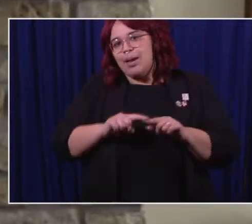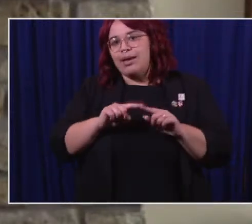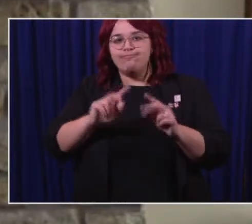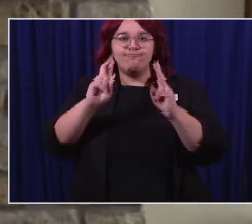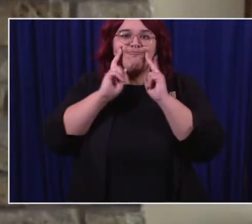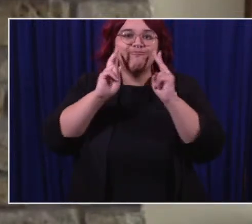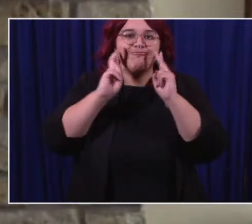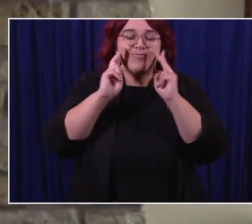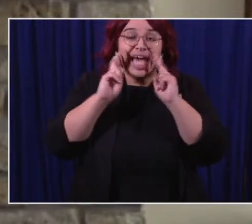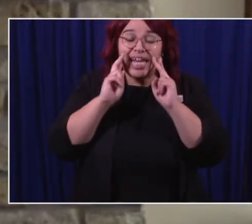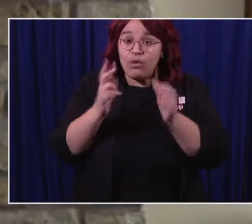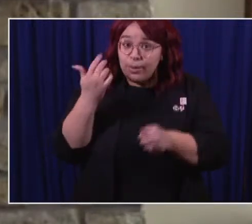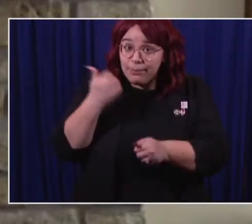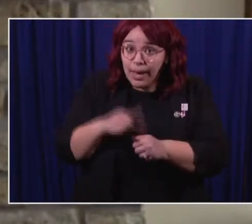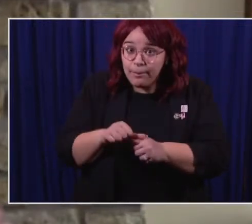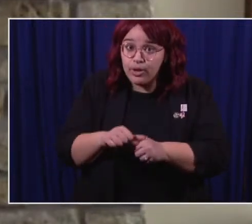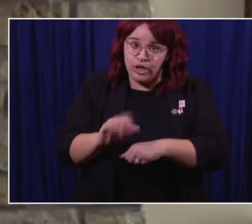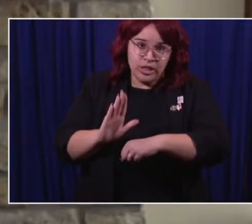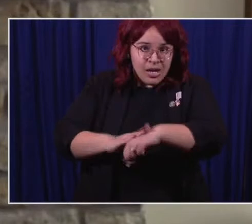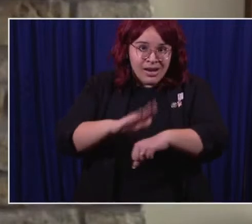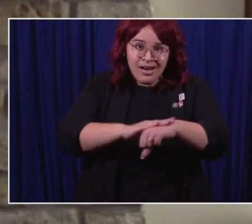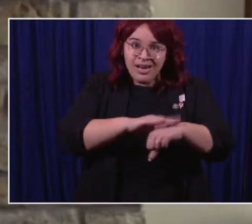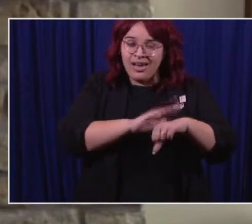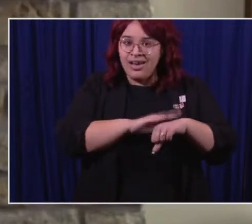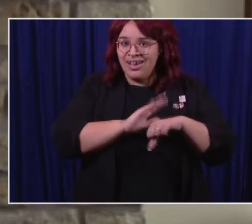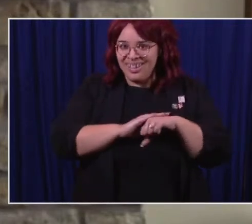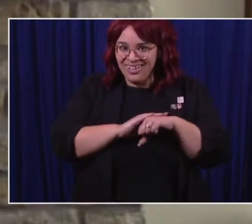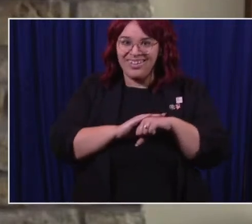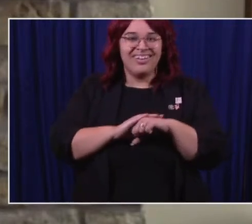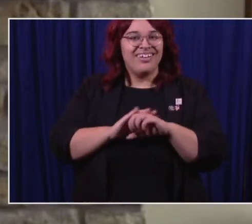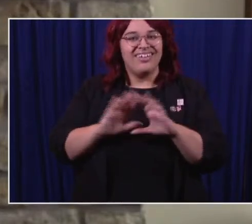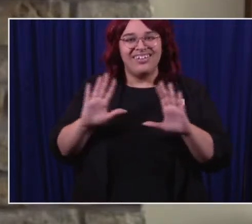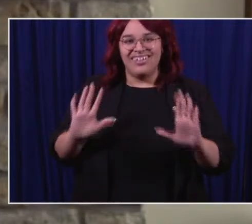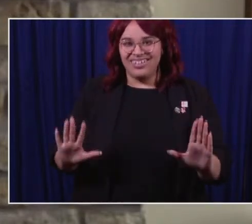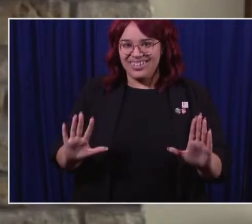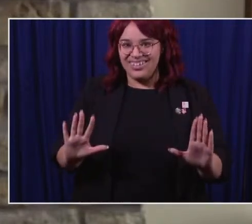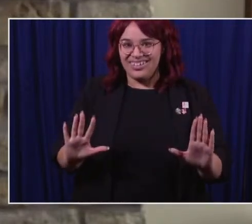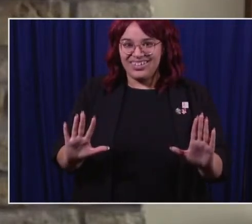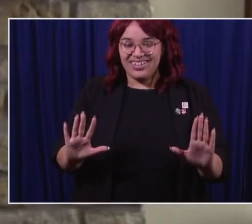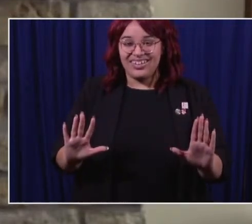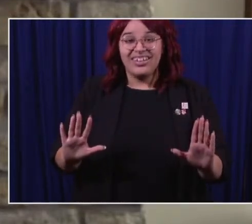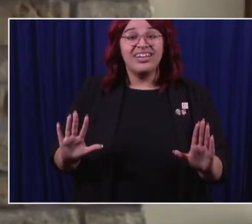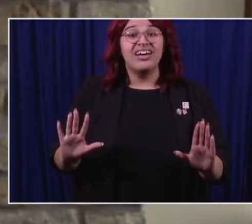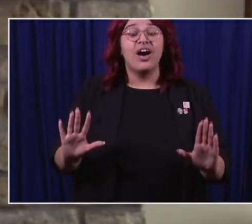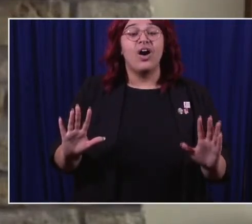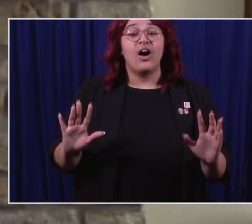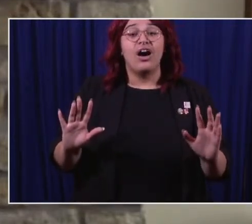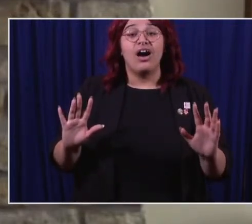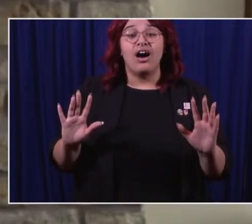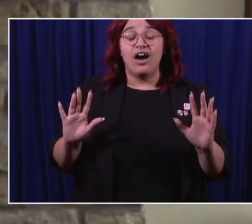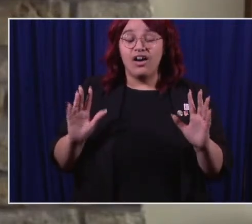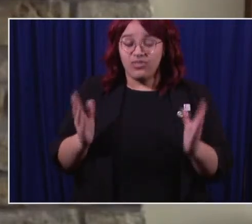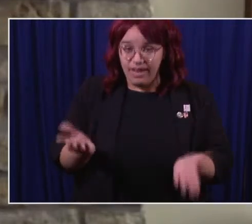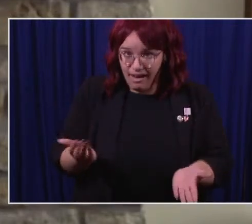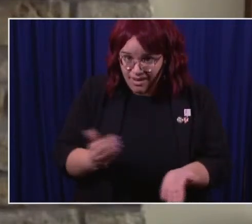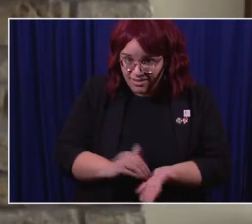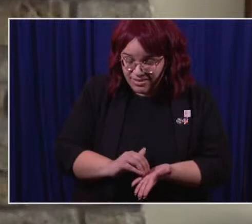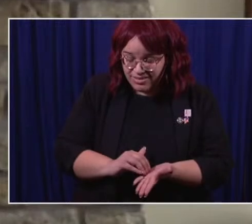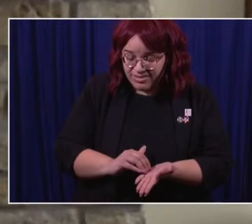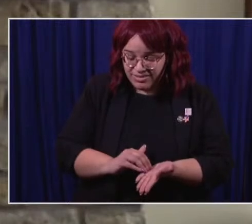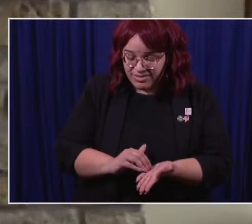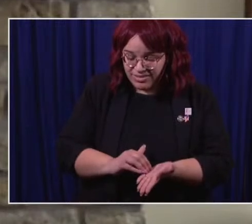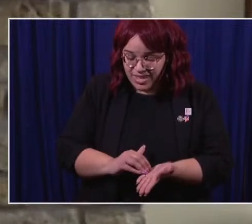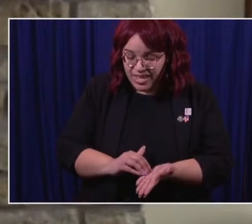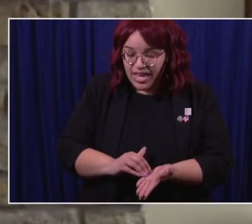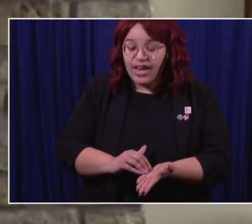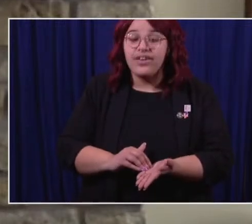is conditioned, and it goes back to something we talked about last week, and that is this summer is going to be better. It's going to be better for two reasons. We